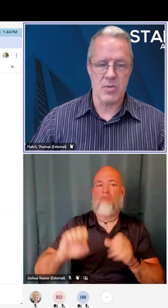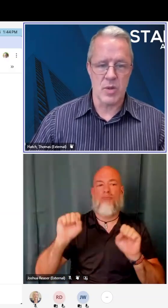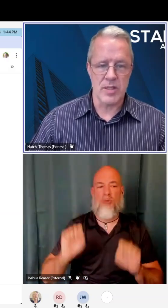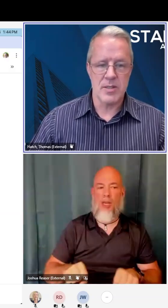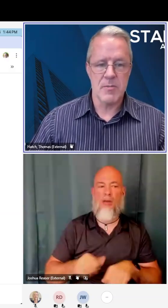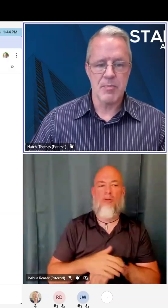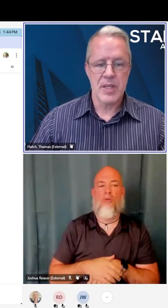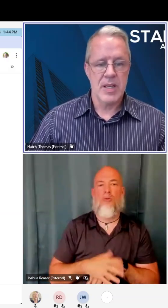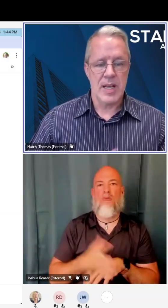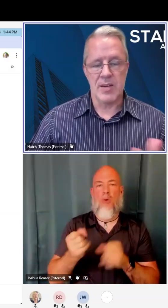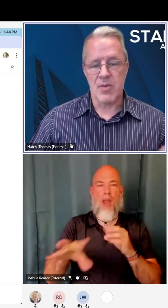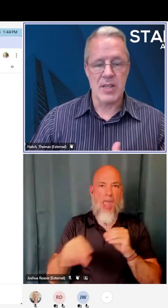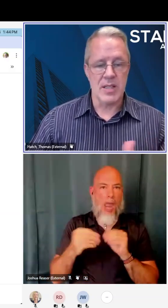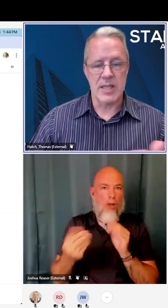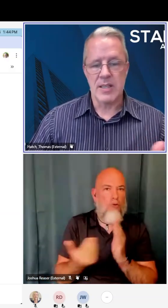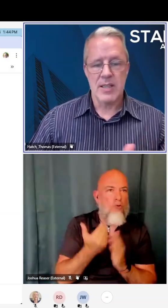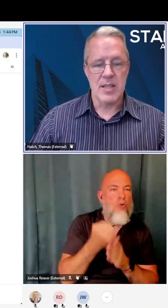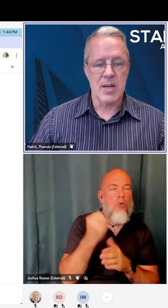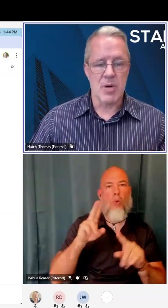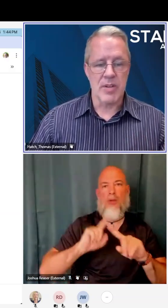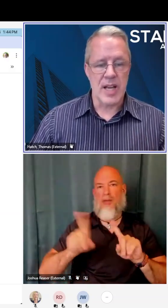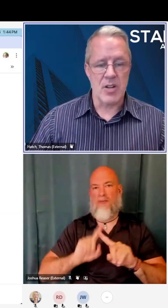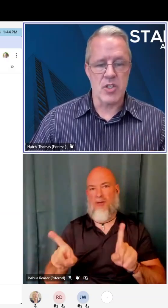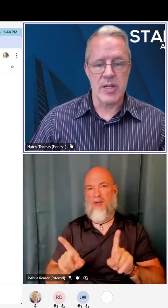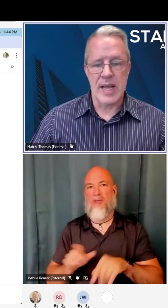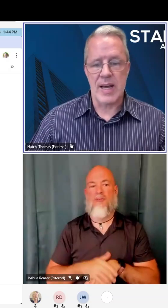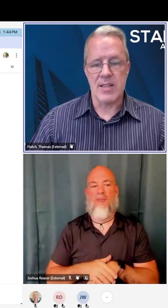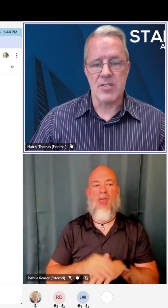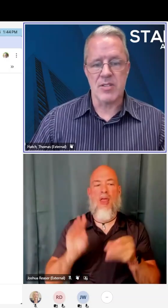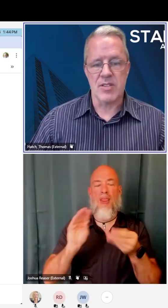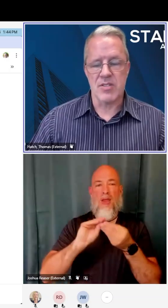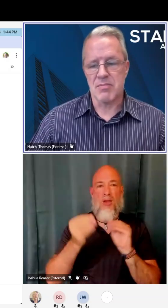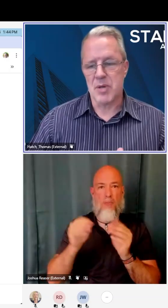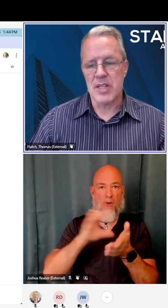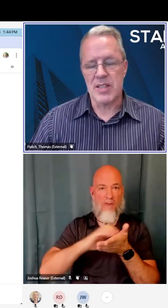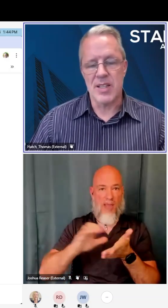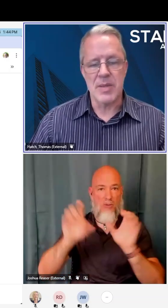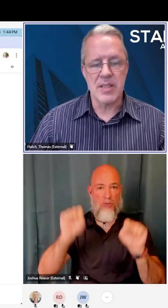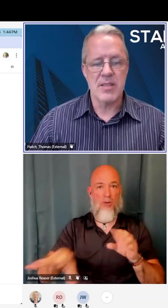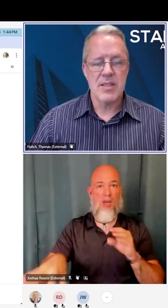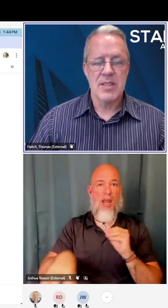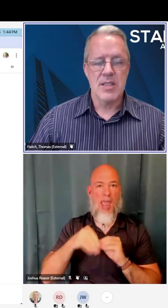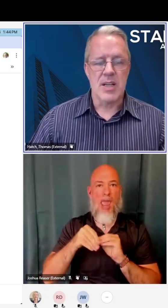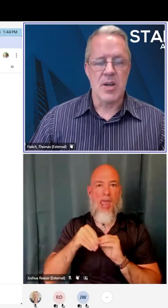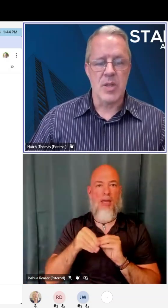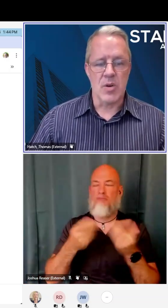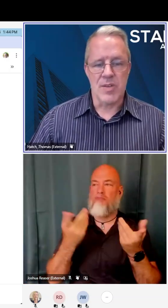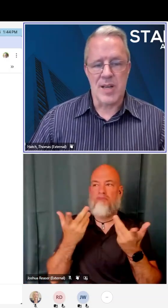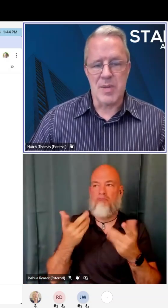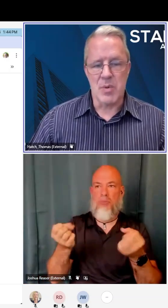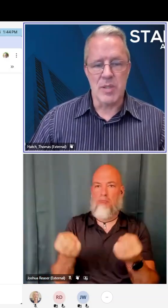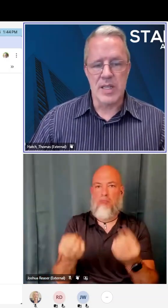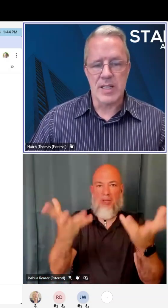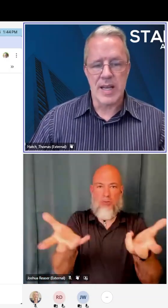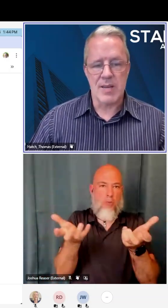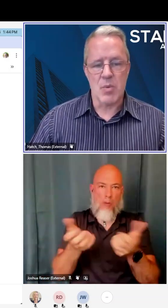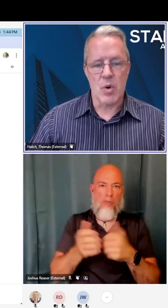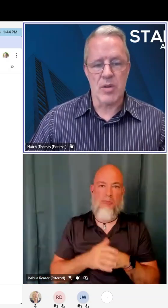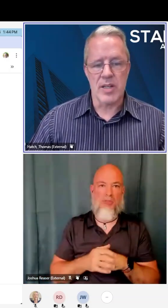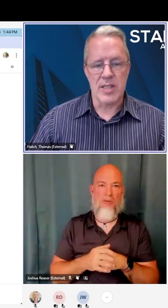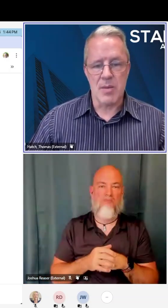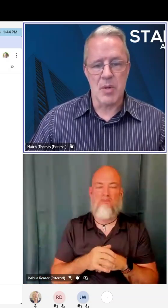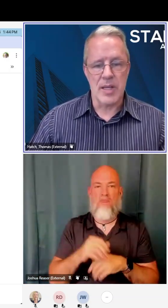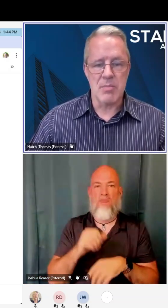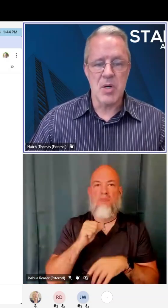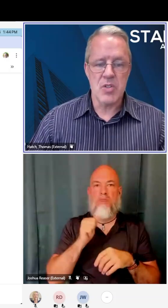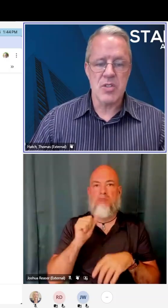a different one. And frankly, the number of accounts you can add is pretty unlimited. We don't find people needing to add